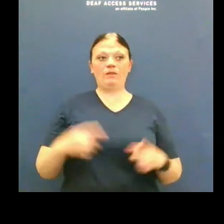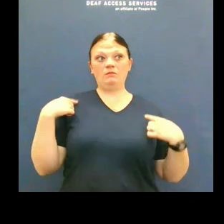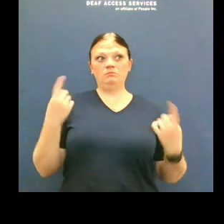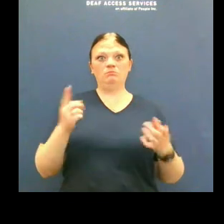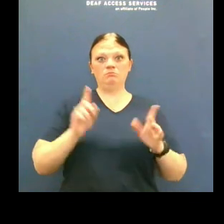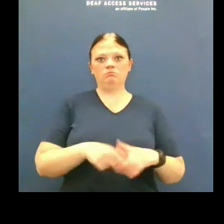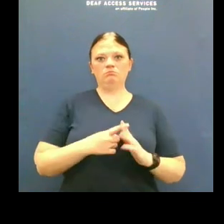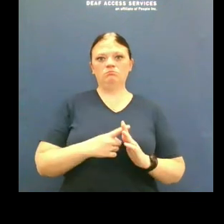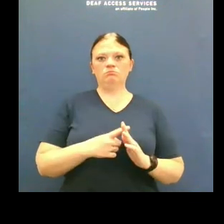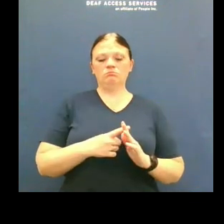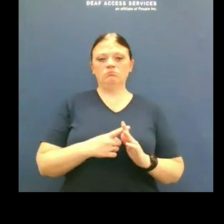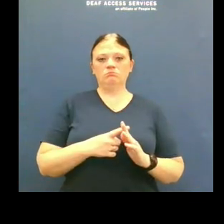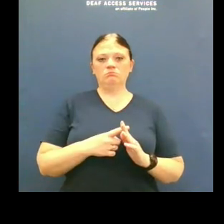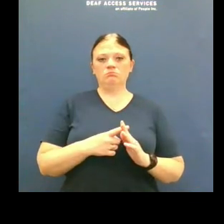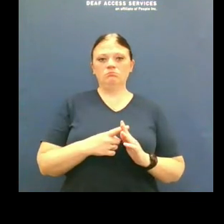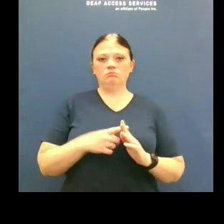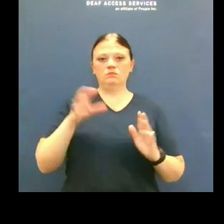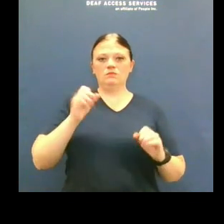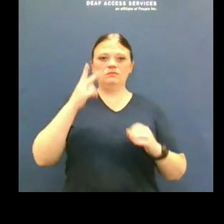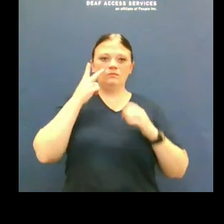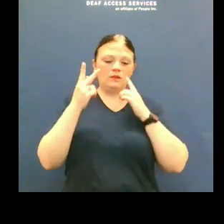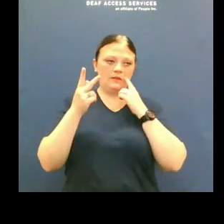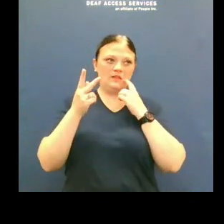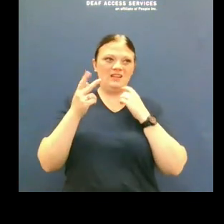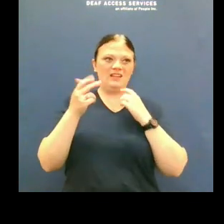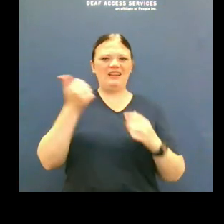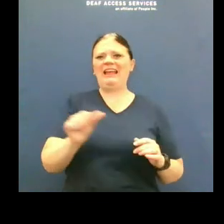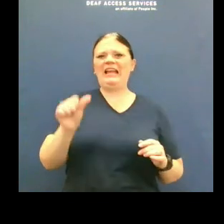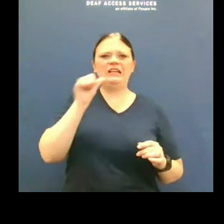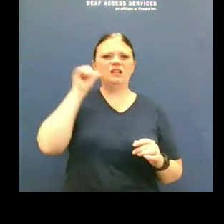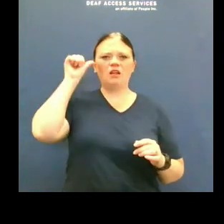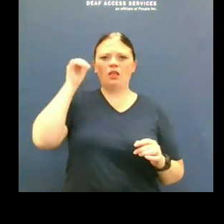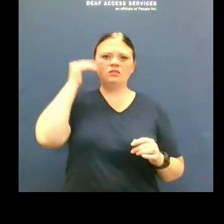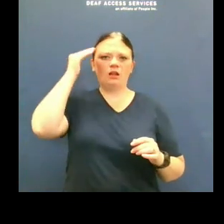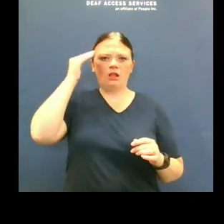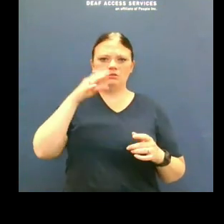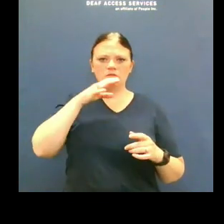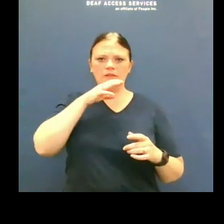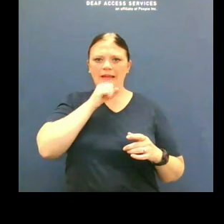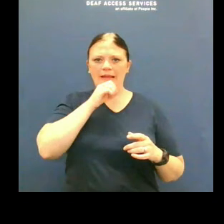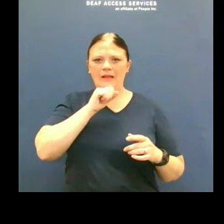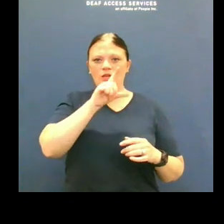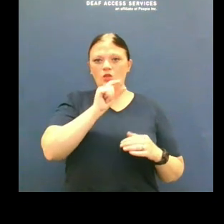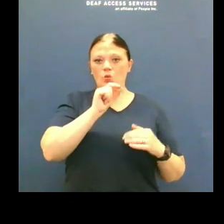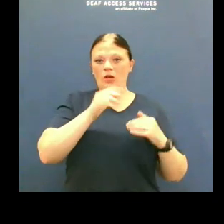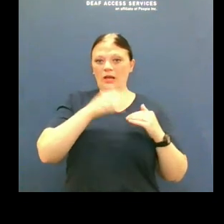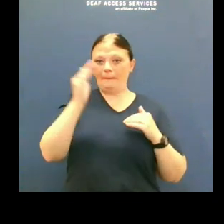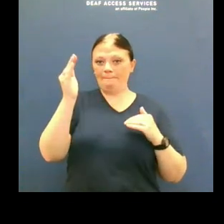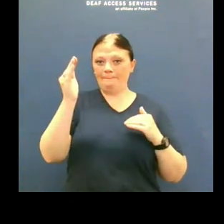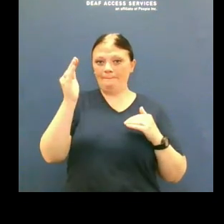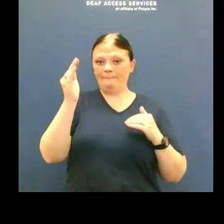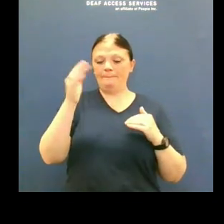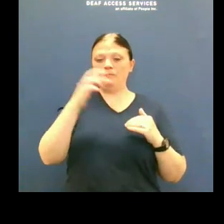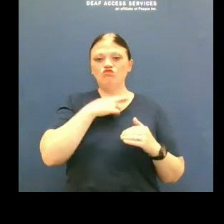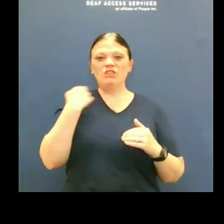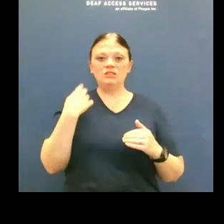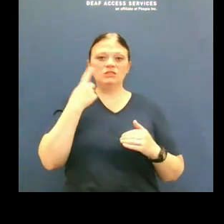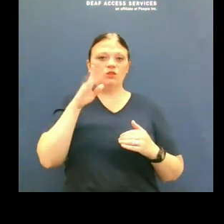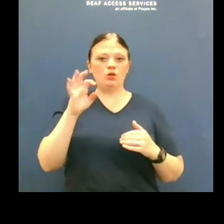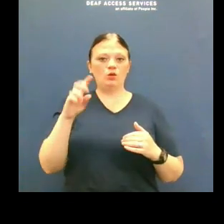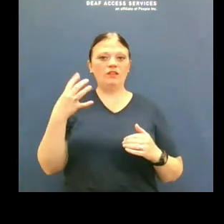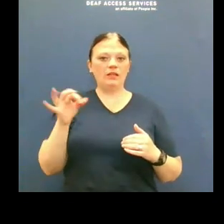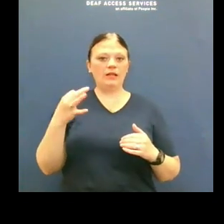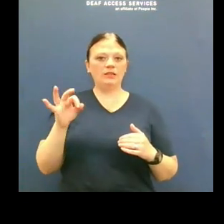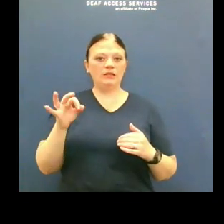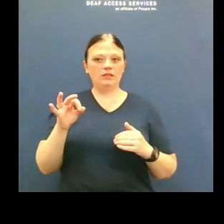So you can see that pretty much any adult age, people 20 and up, are at risk of COVID-19.